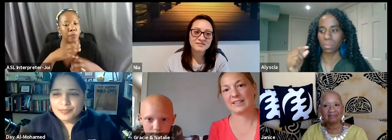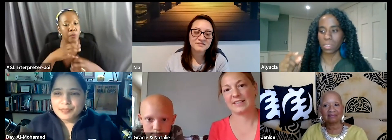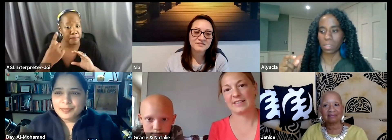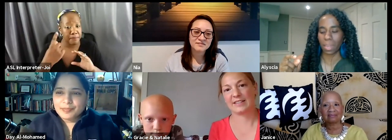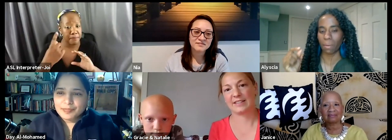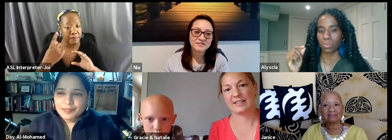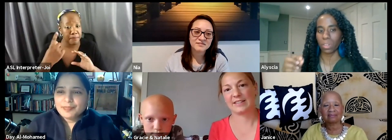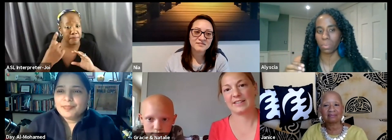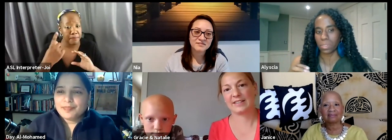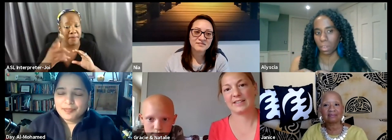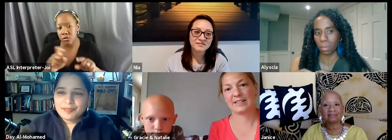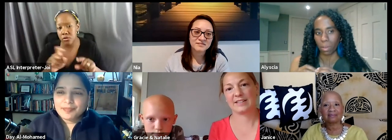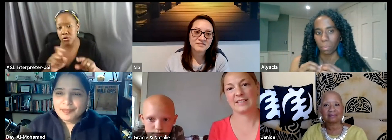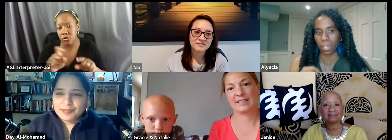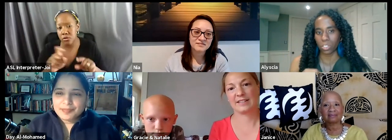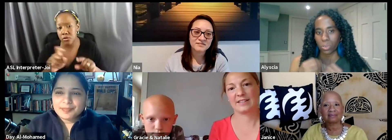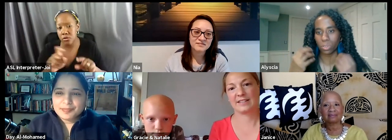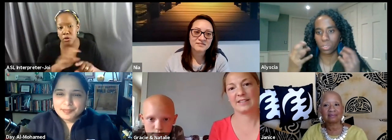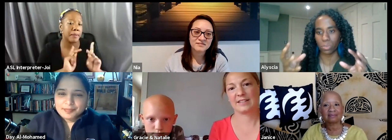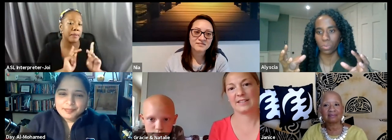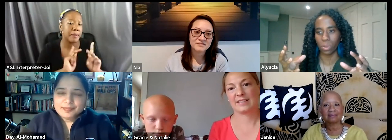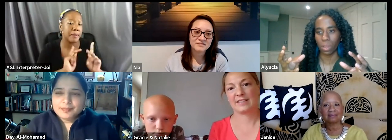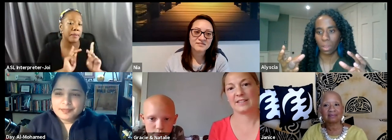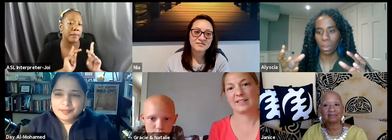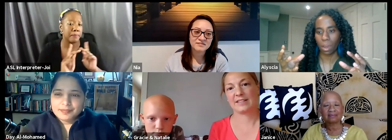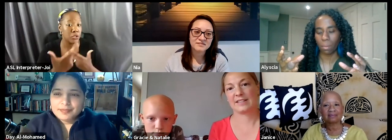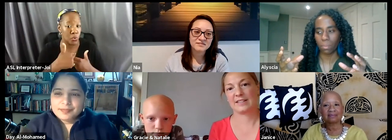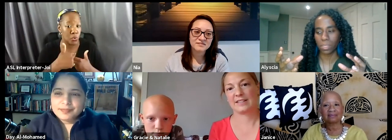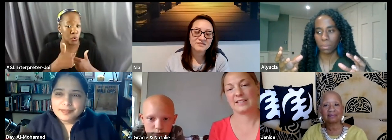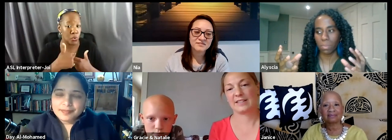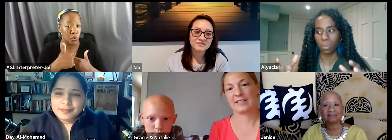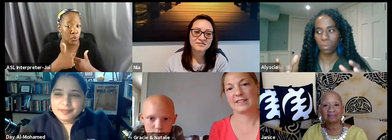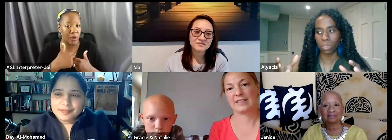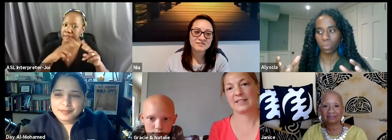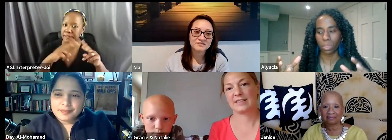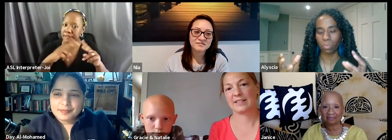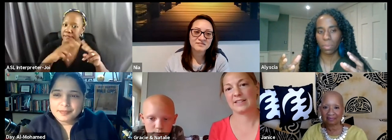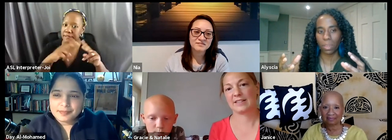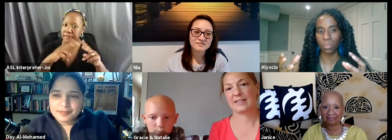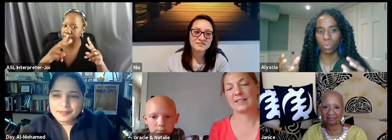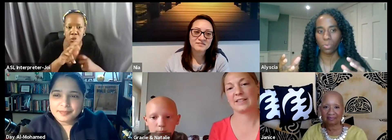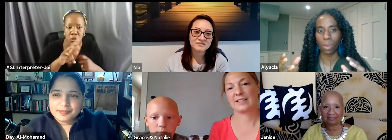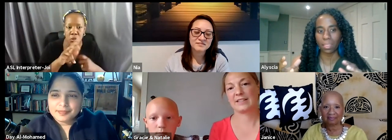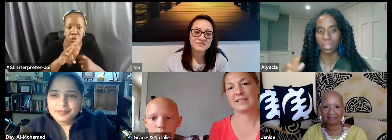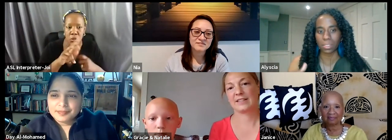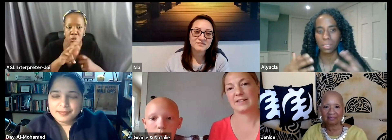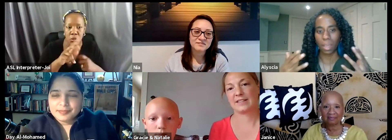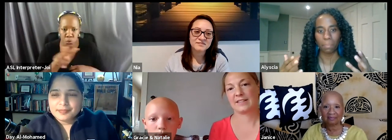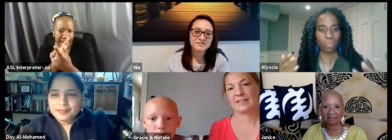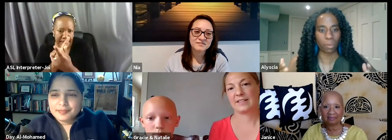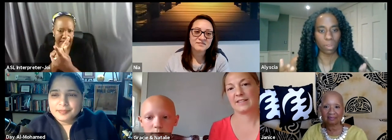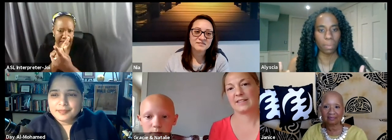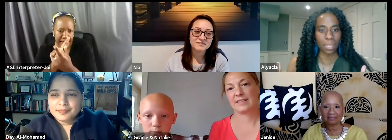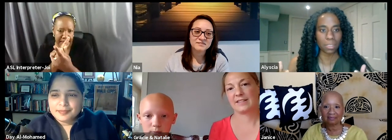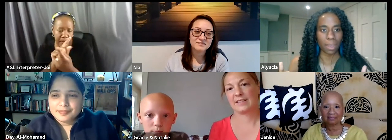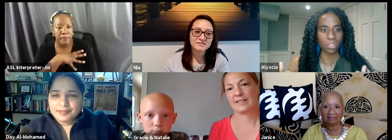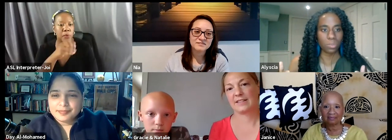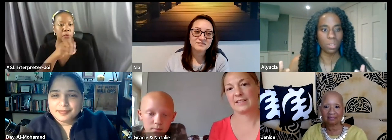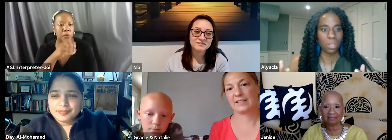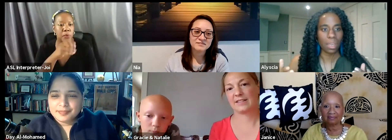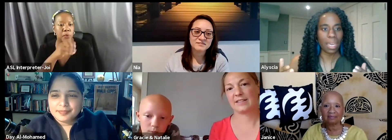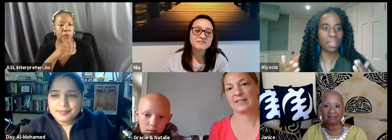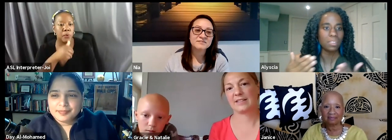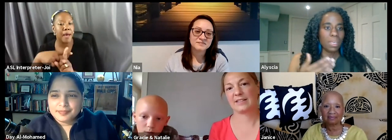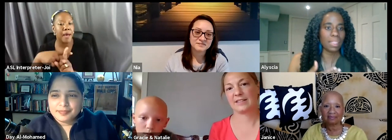who wanted to participate, I was really particular about making sure to meet with women who had this like really positive